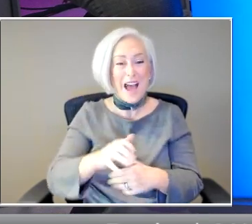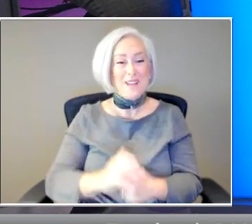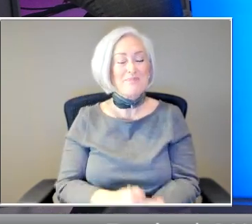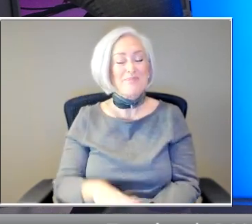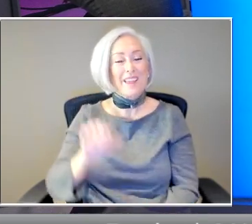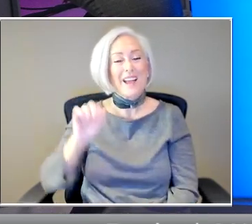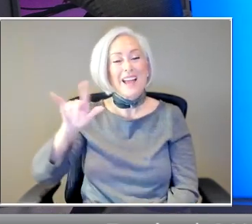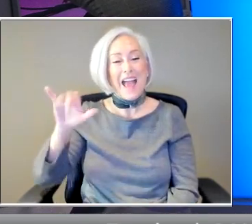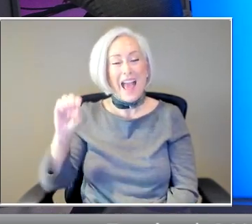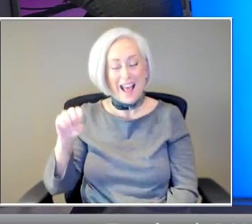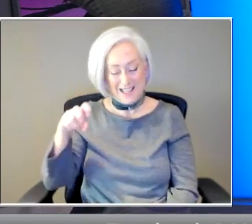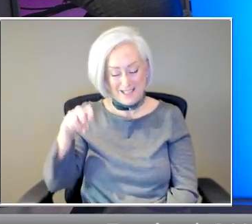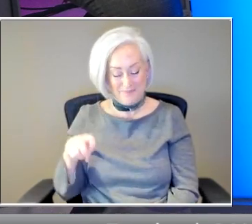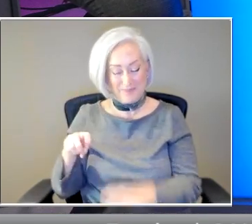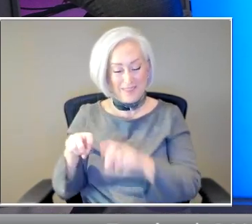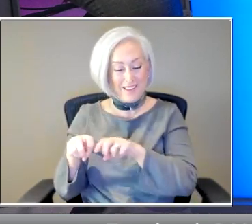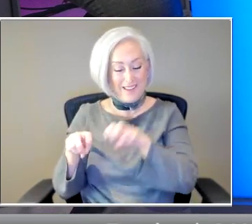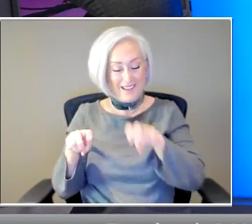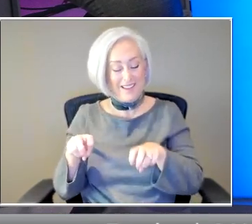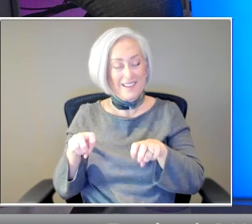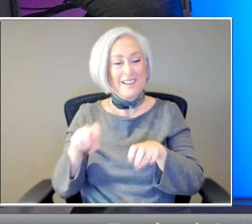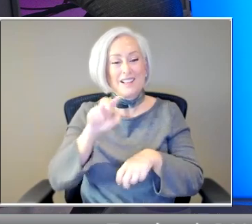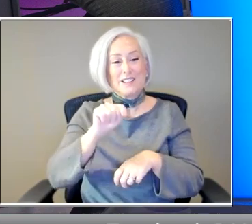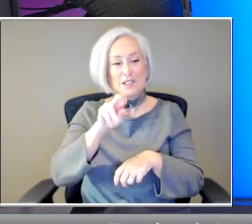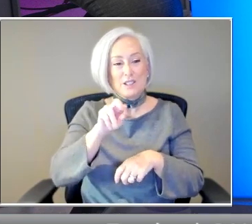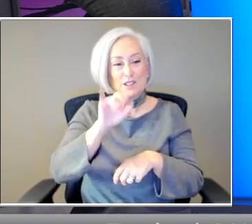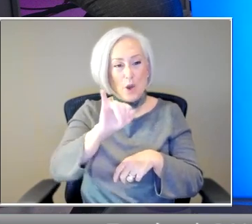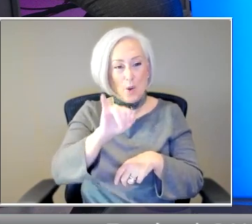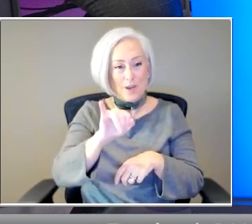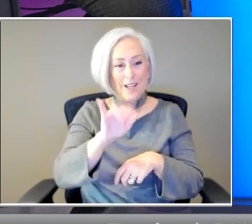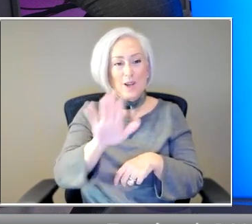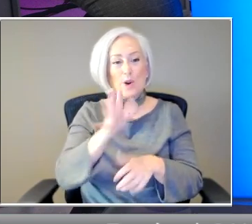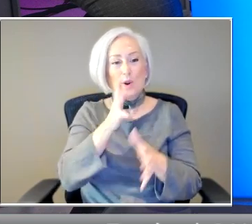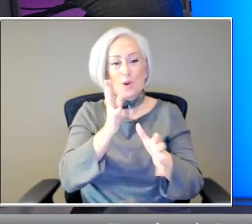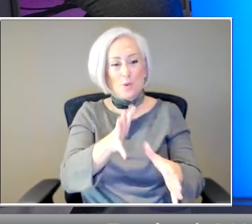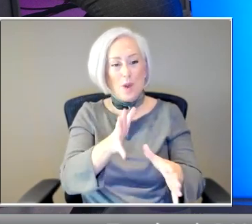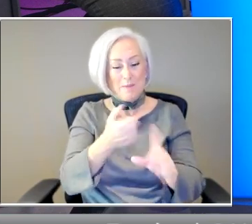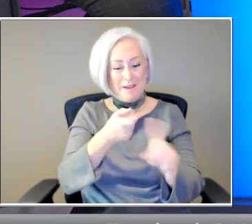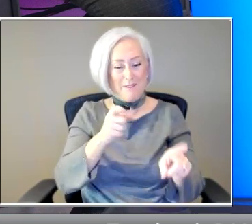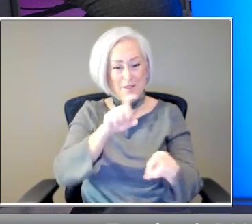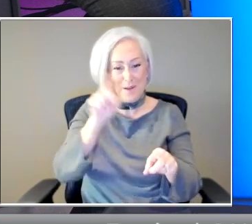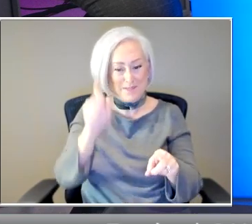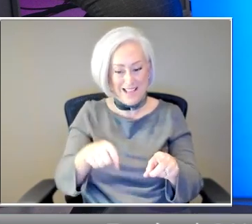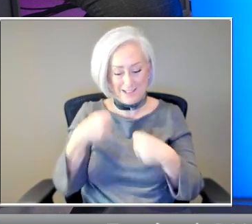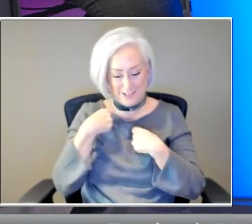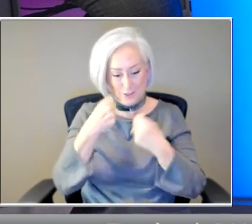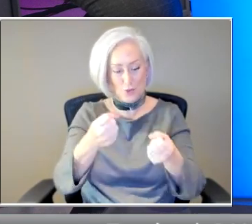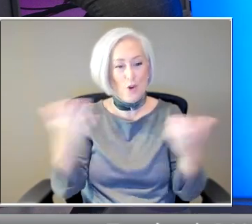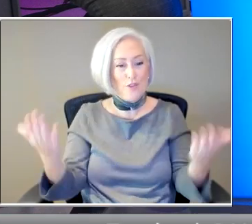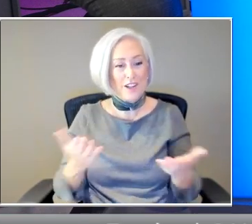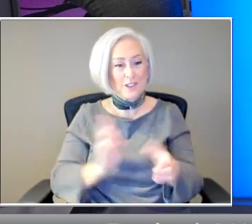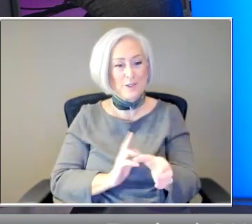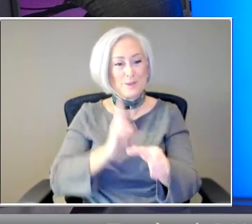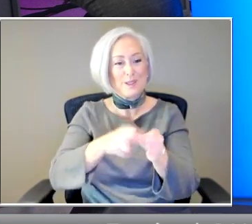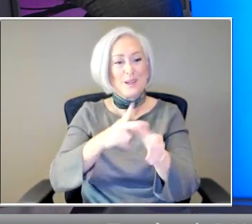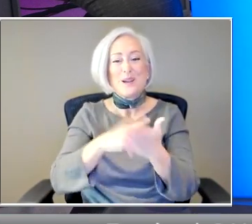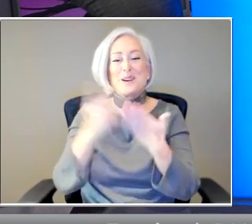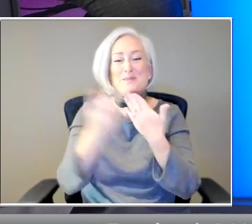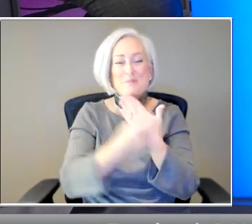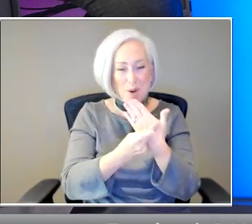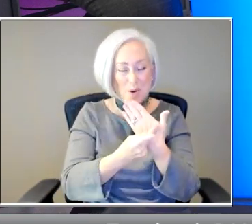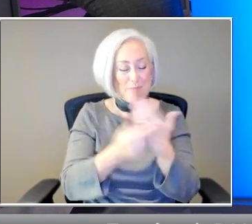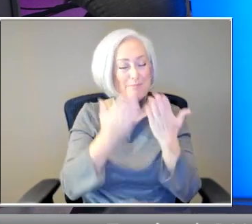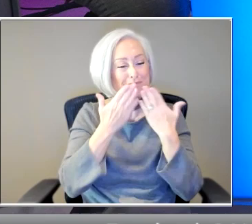Tony. Tony, you drove here all the way from Texas just to be part of the program and be near your granddaughter. Thank you so much for making the drive.